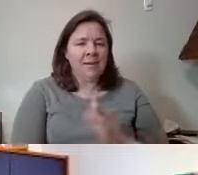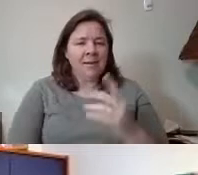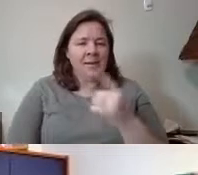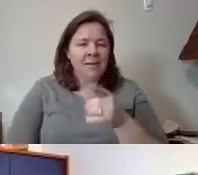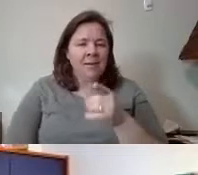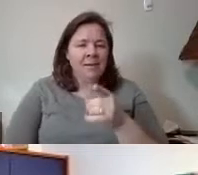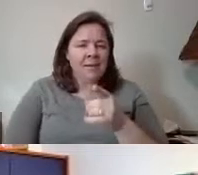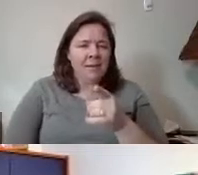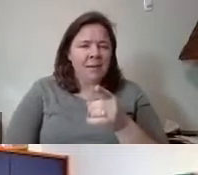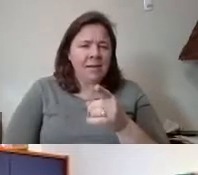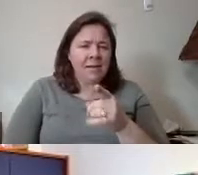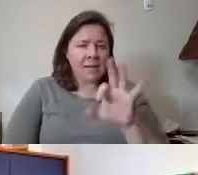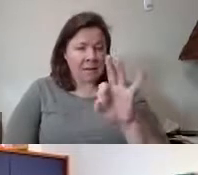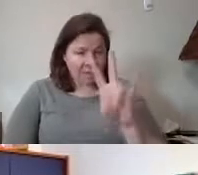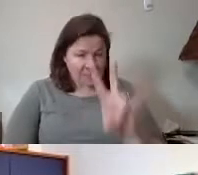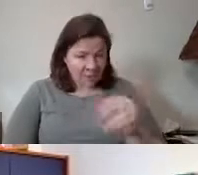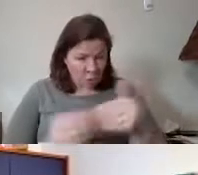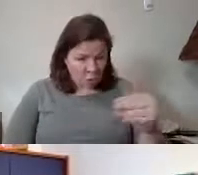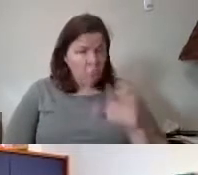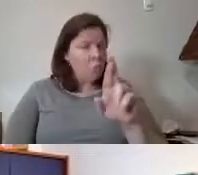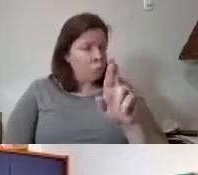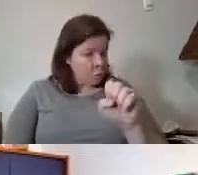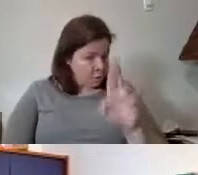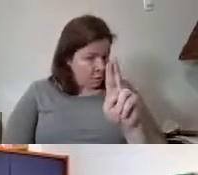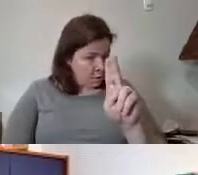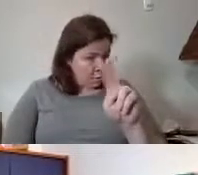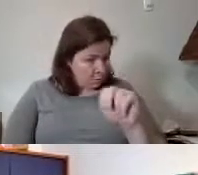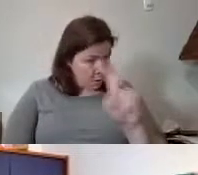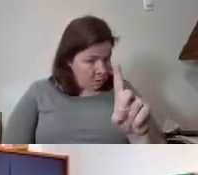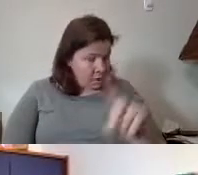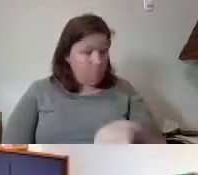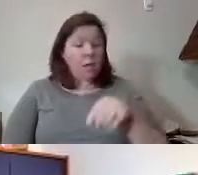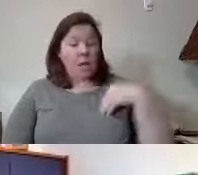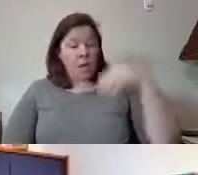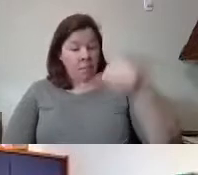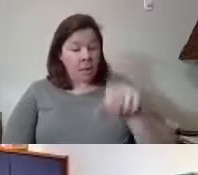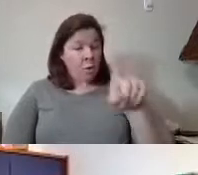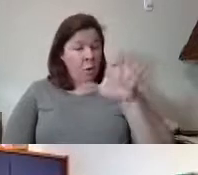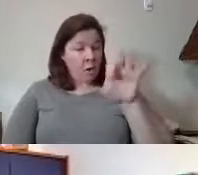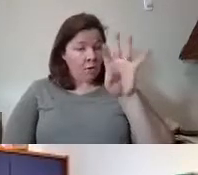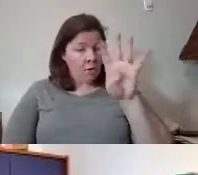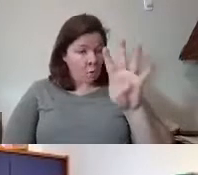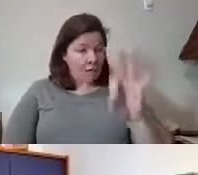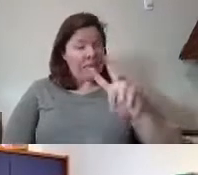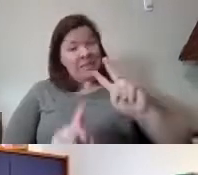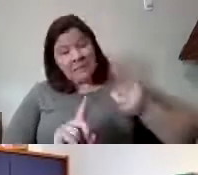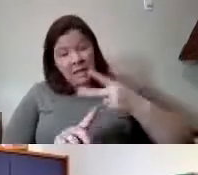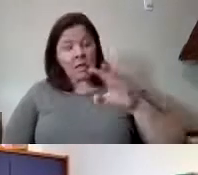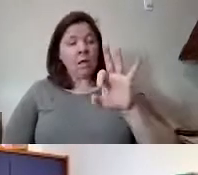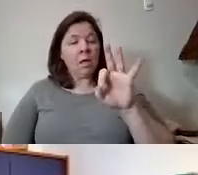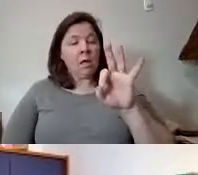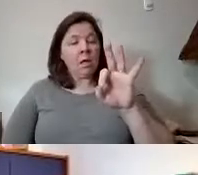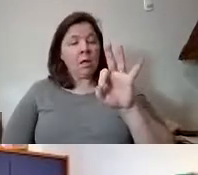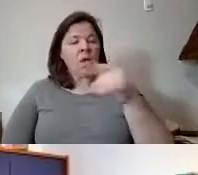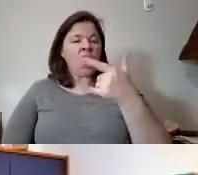The $97 is refundable. When we pay $149 as a secondary founder and people want to